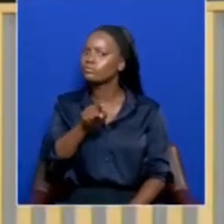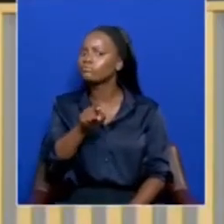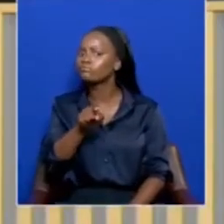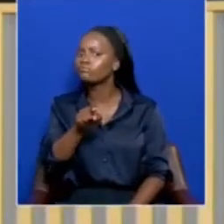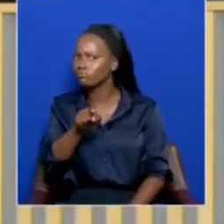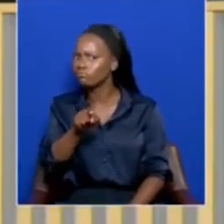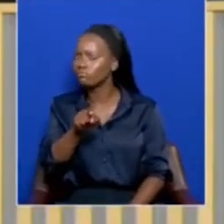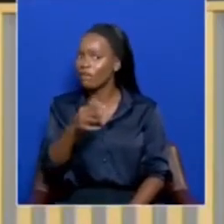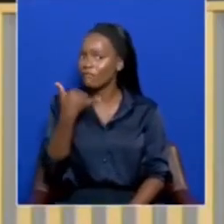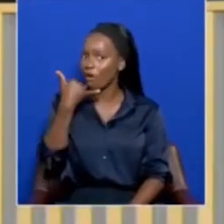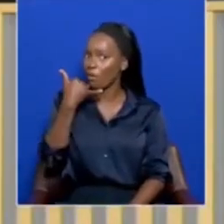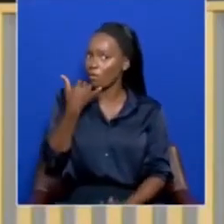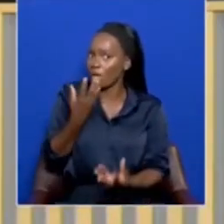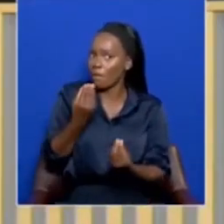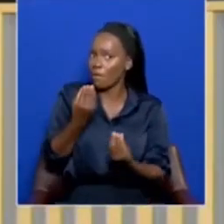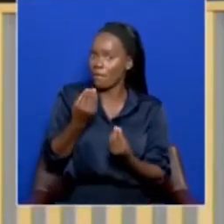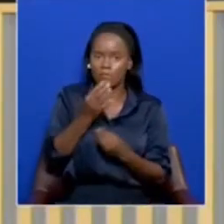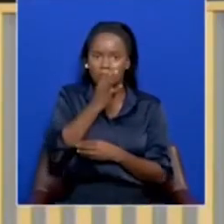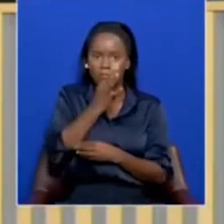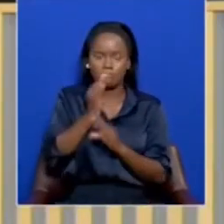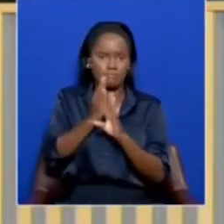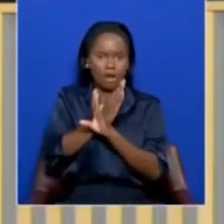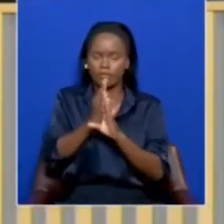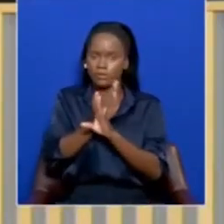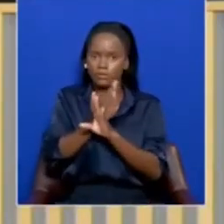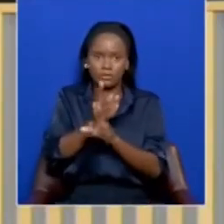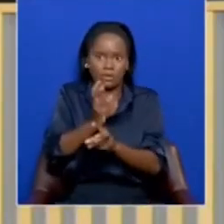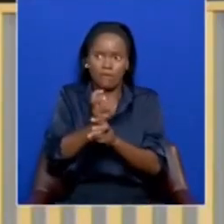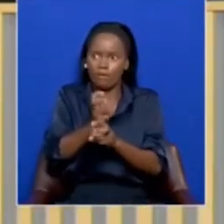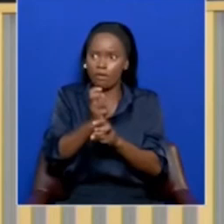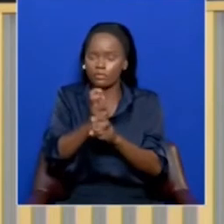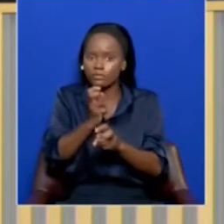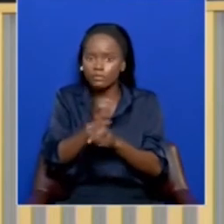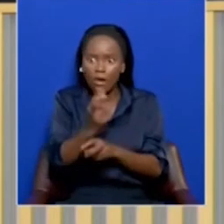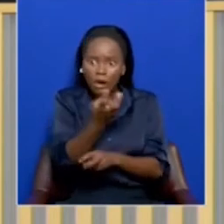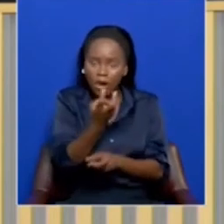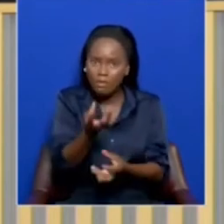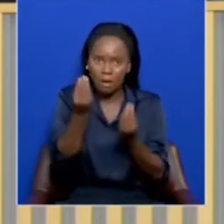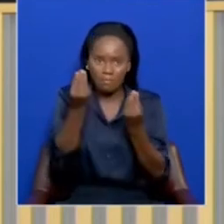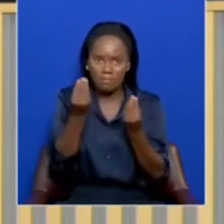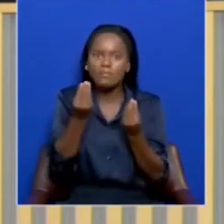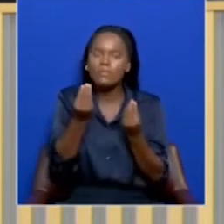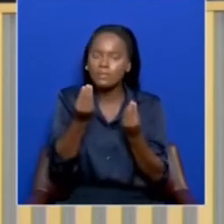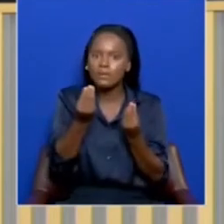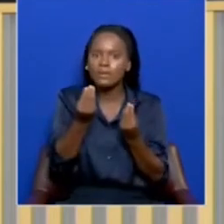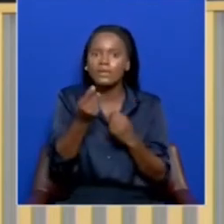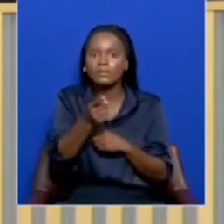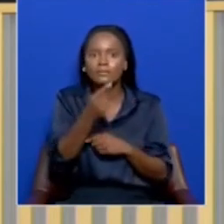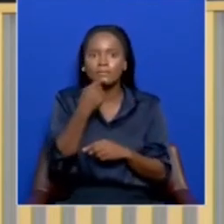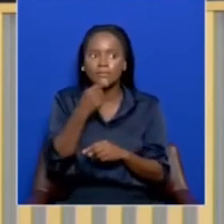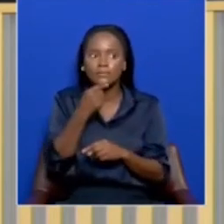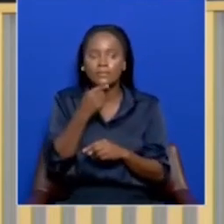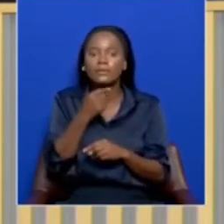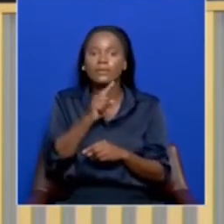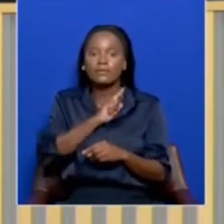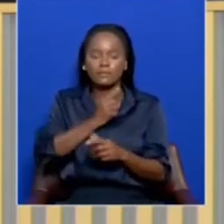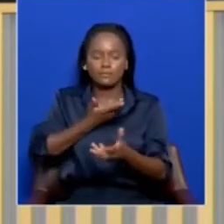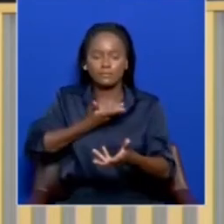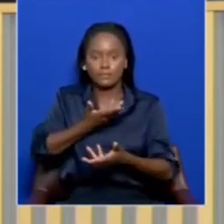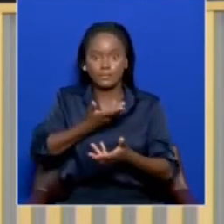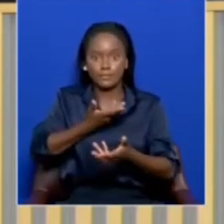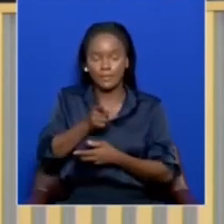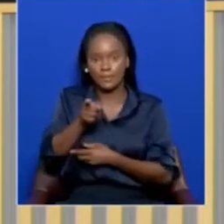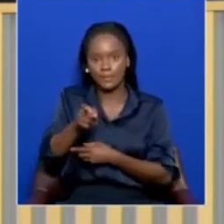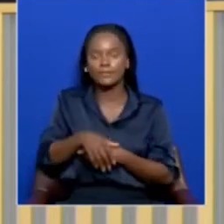But the reason why I'm mentioning the Inspector General of Intelligence is because there was an engagement between myself and an Inspector General